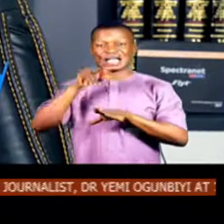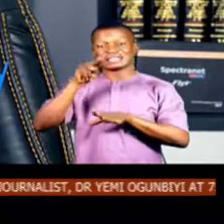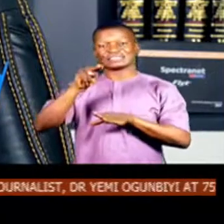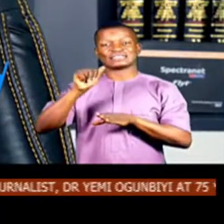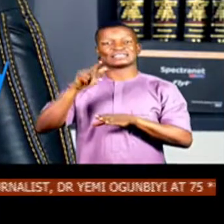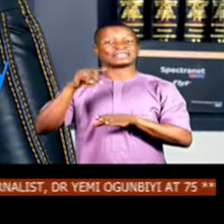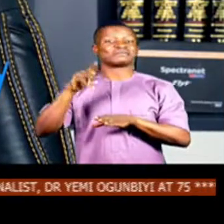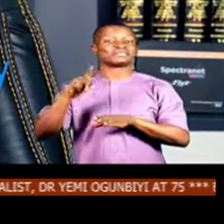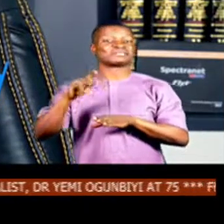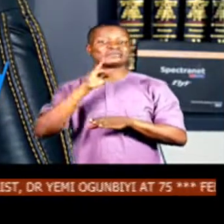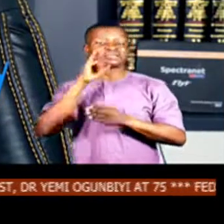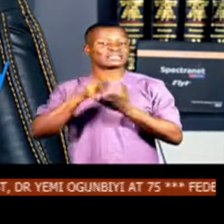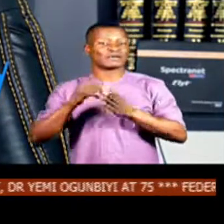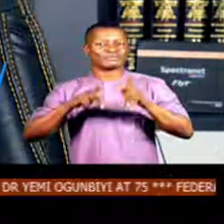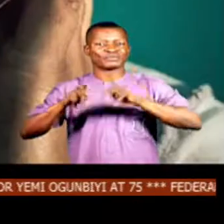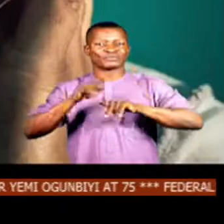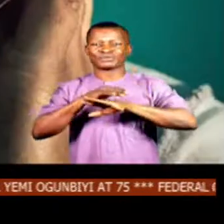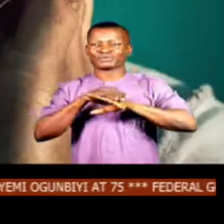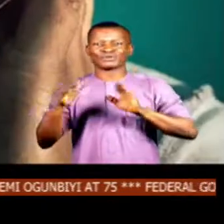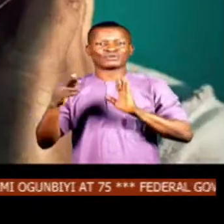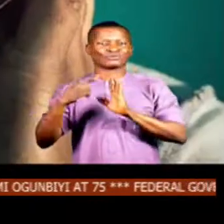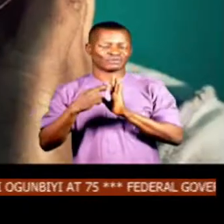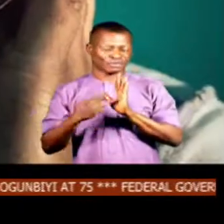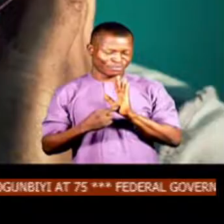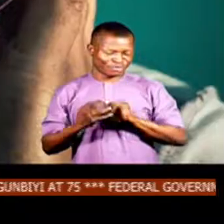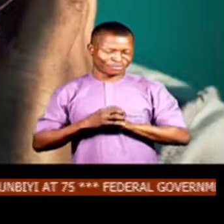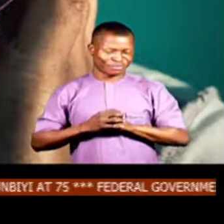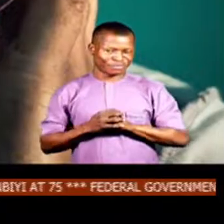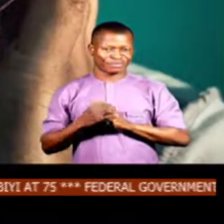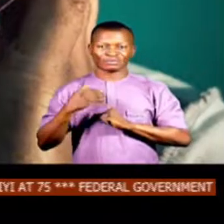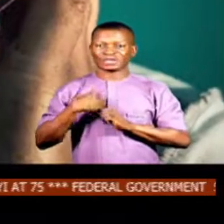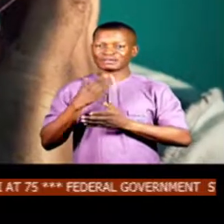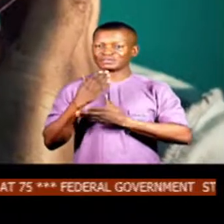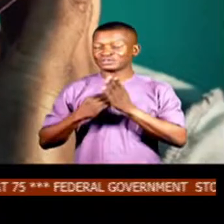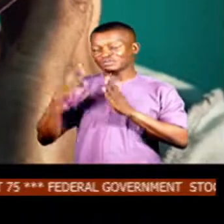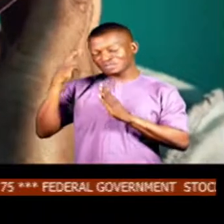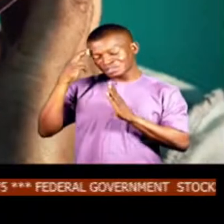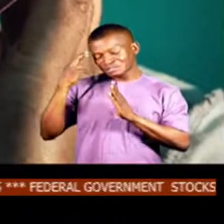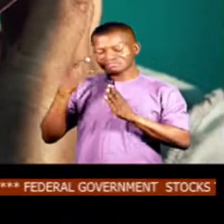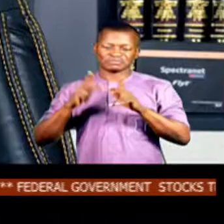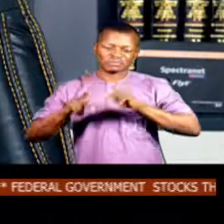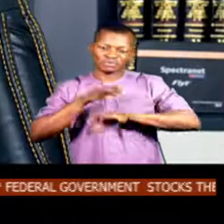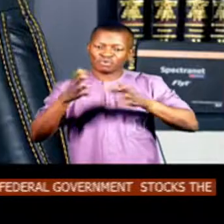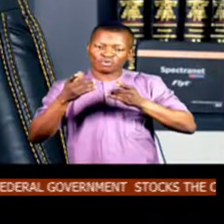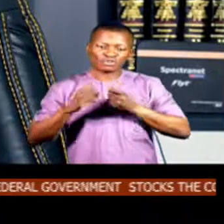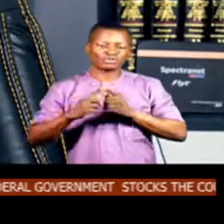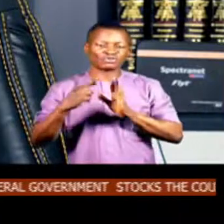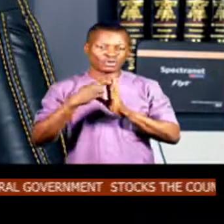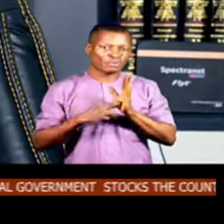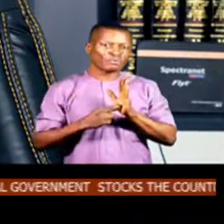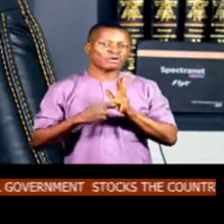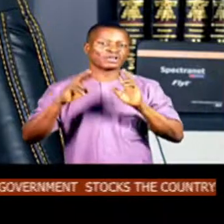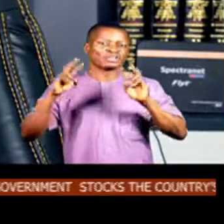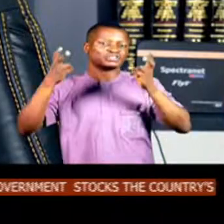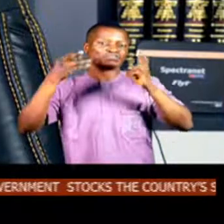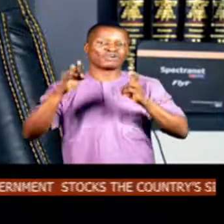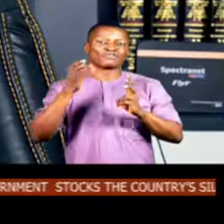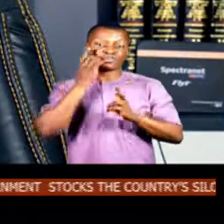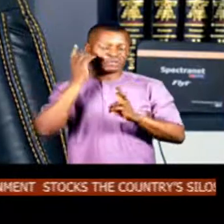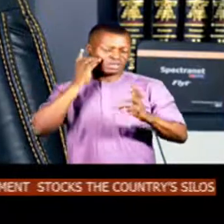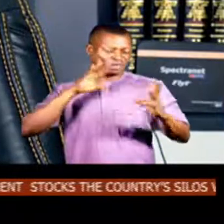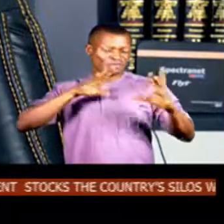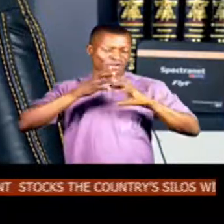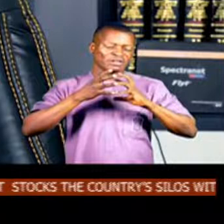is that people don't report. There are different reasons why someone will not want to report a case of